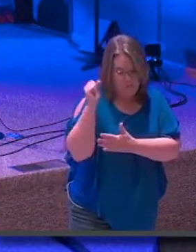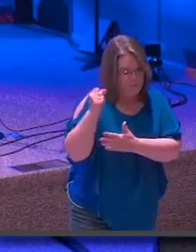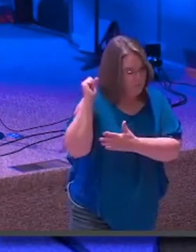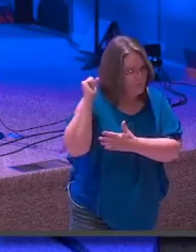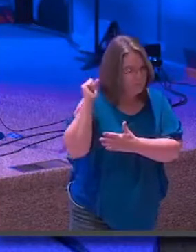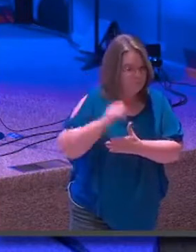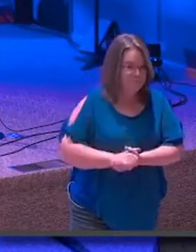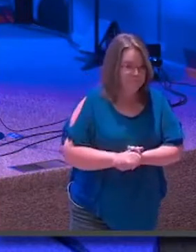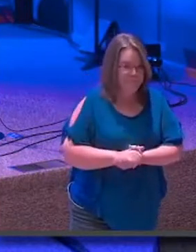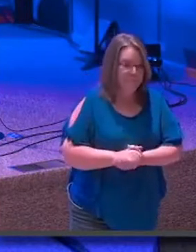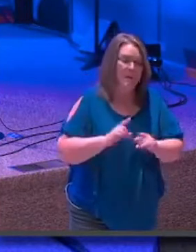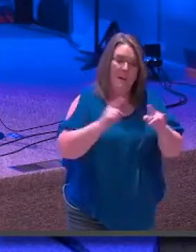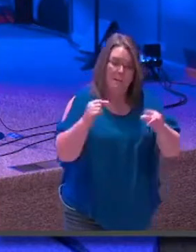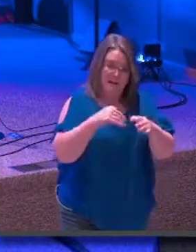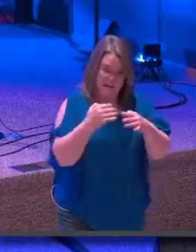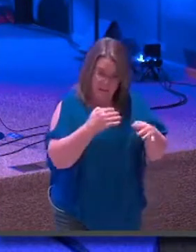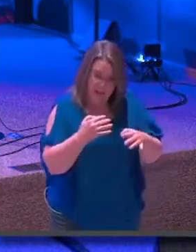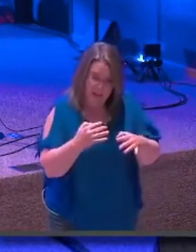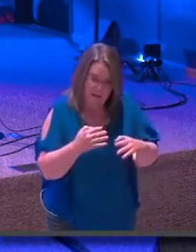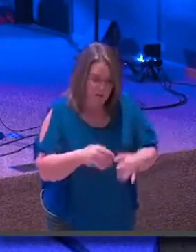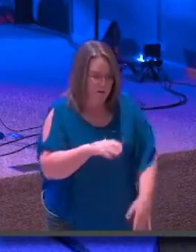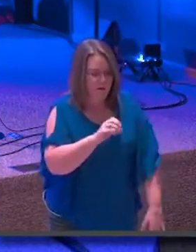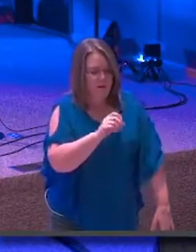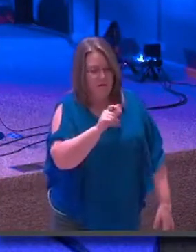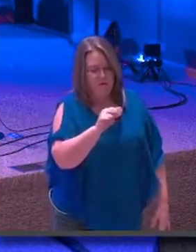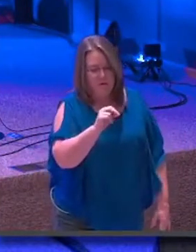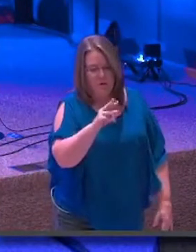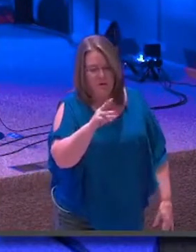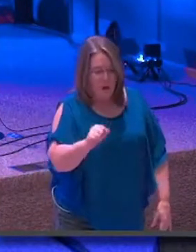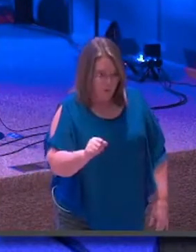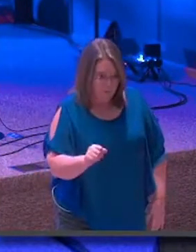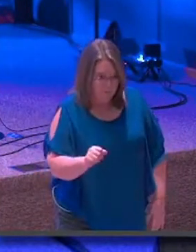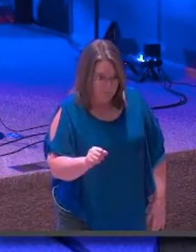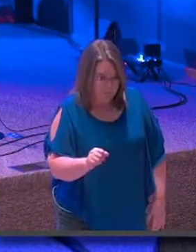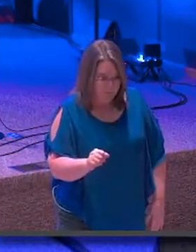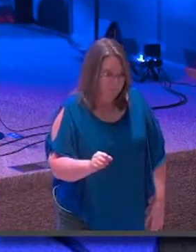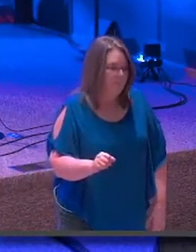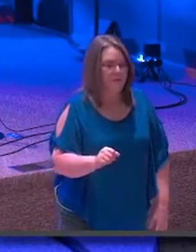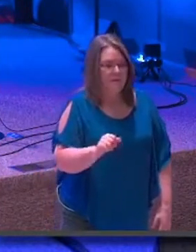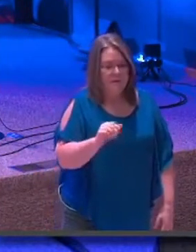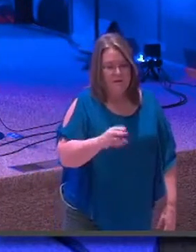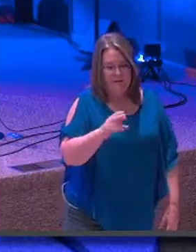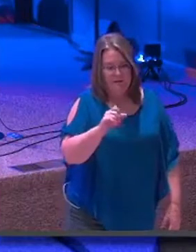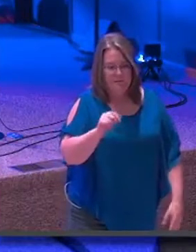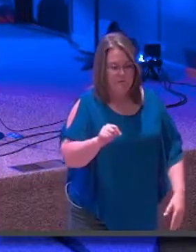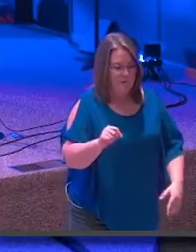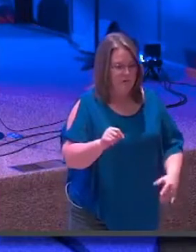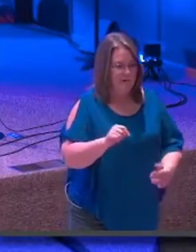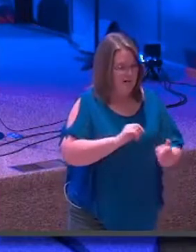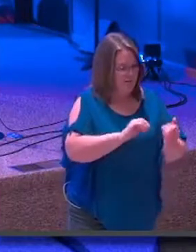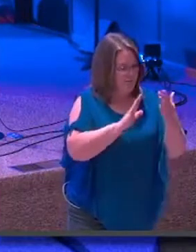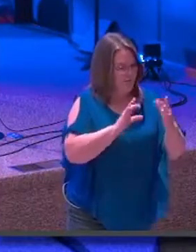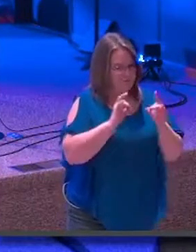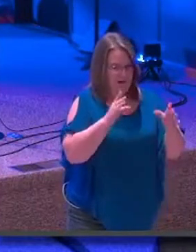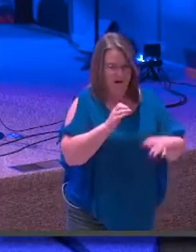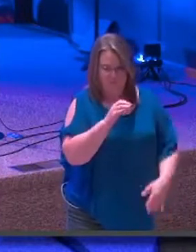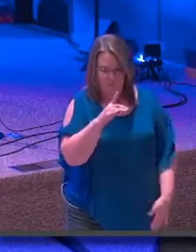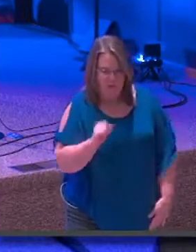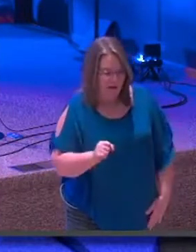But at the Battle of Okinawa, his unit faced terrible odds and